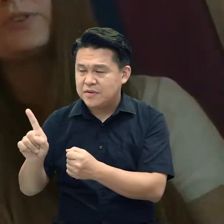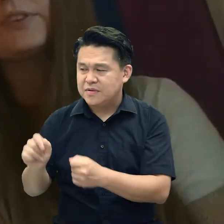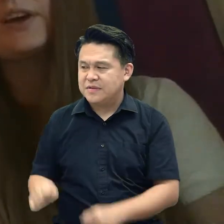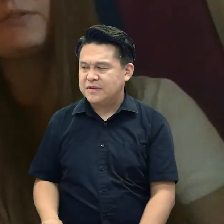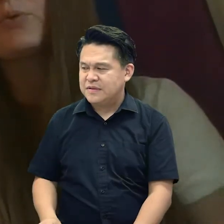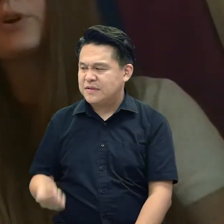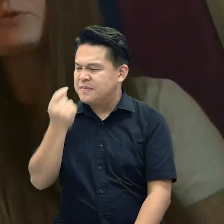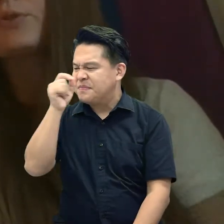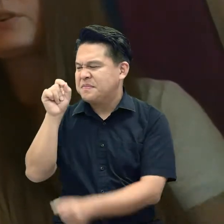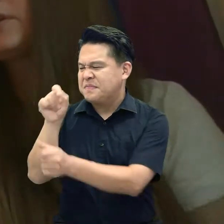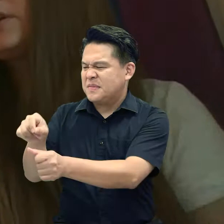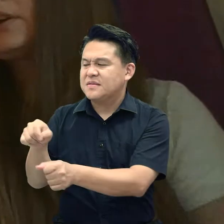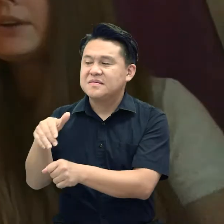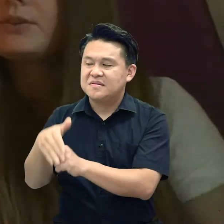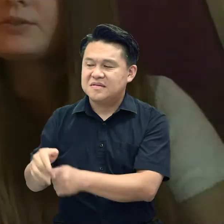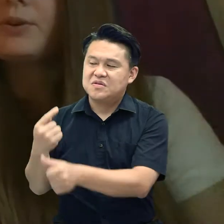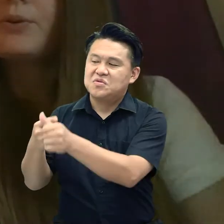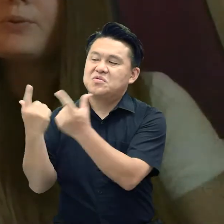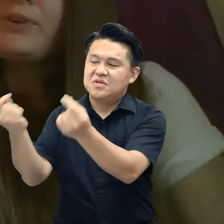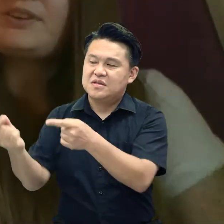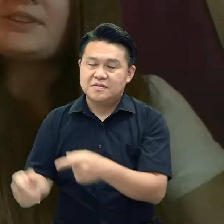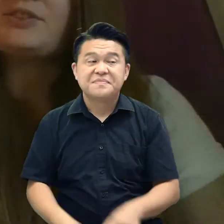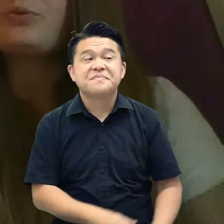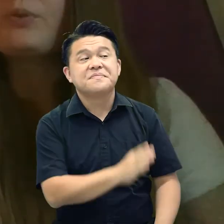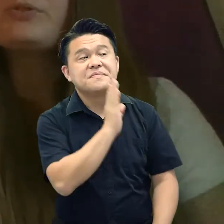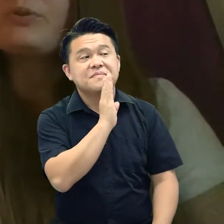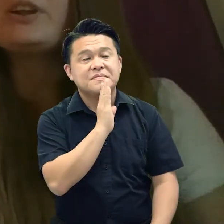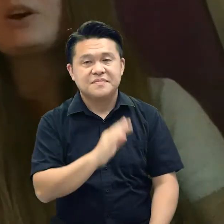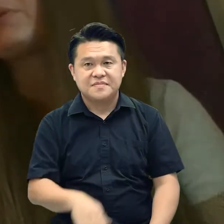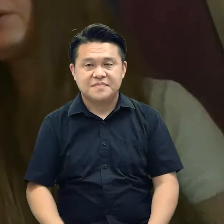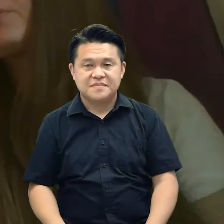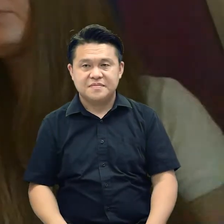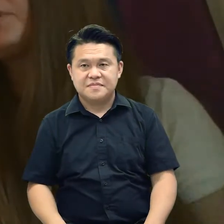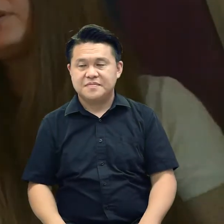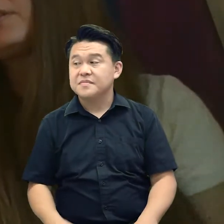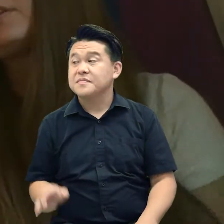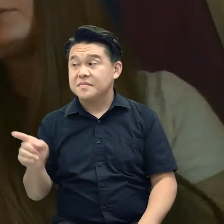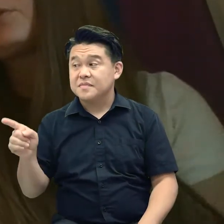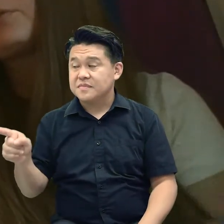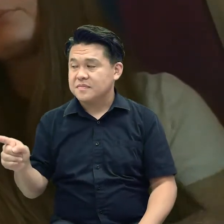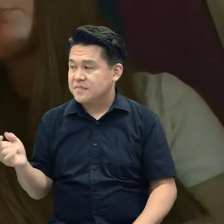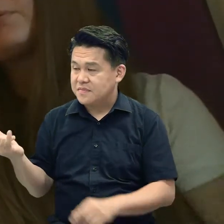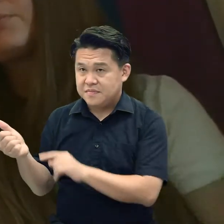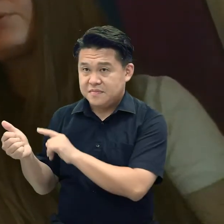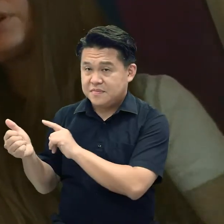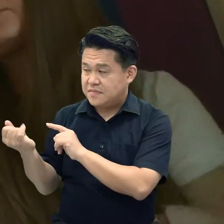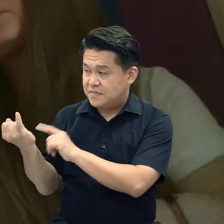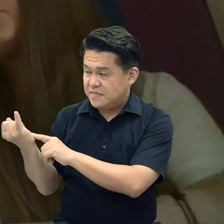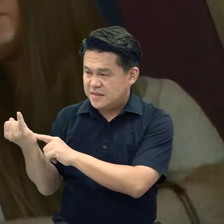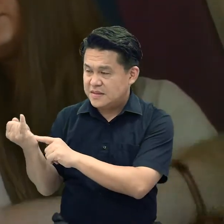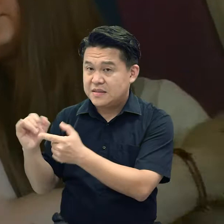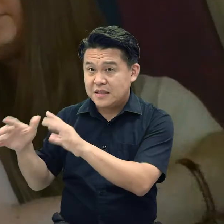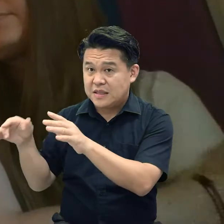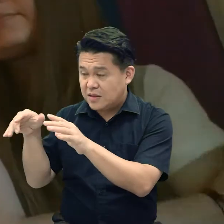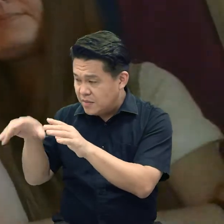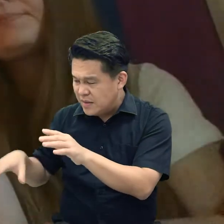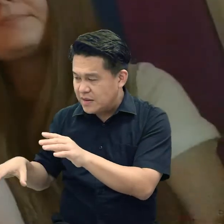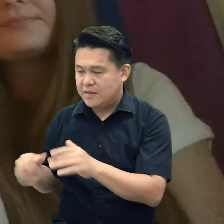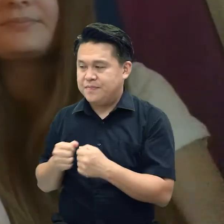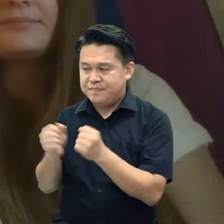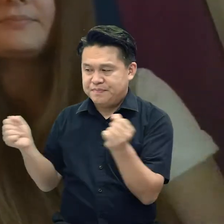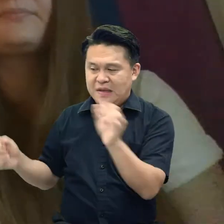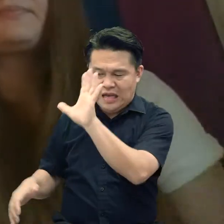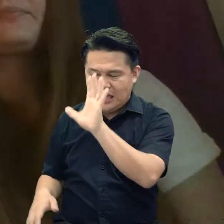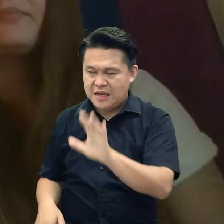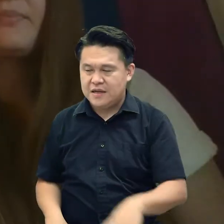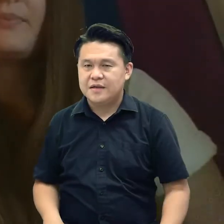the term is kind of derogatory. Oh yes. So yes, you don't really come out in your birth country, really. Yeah,